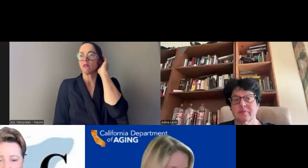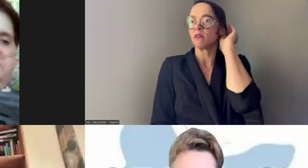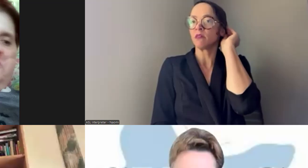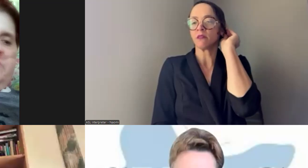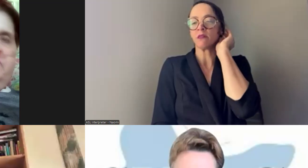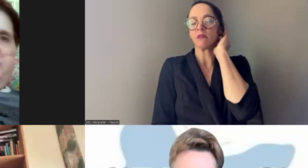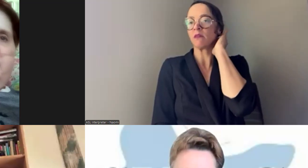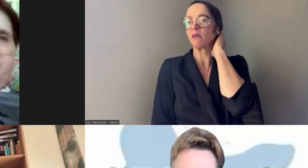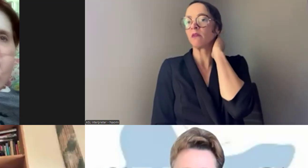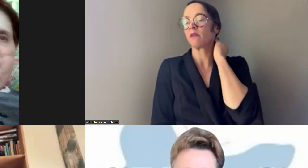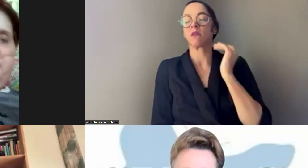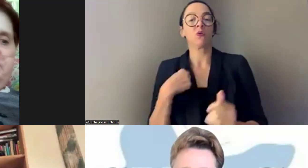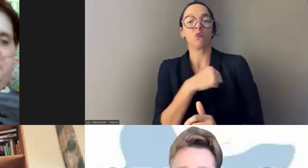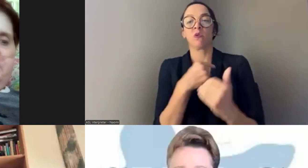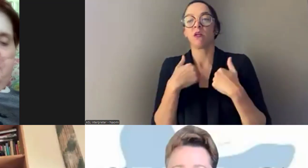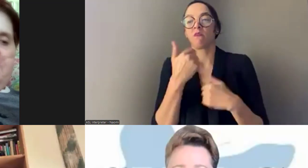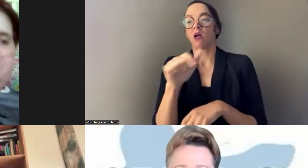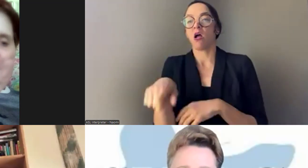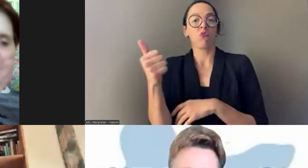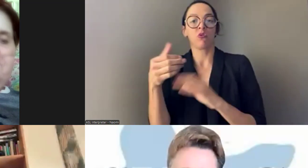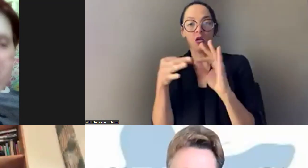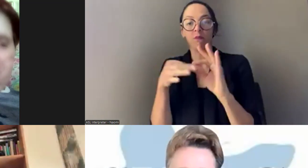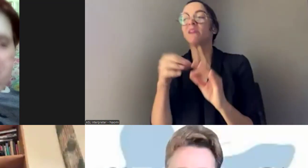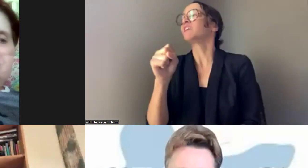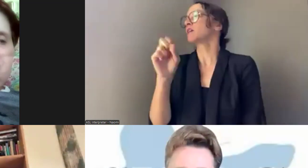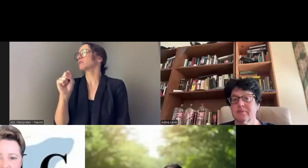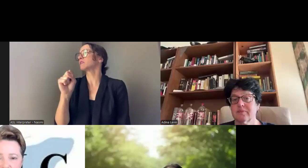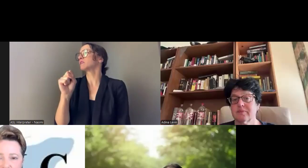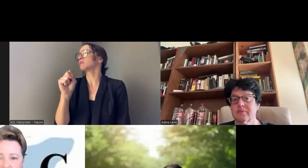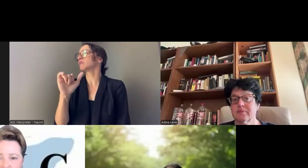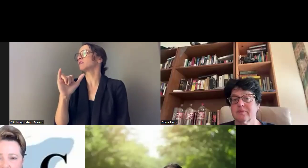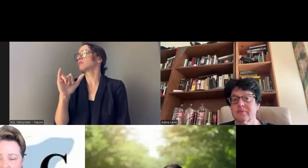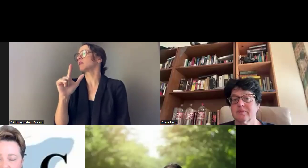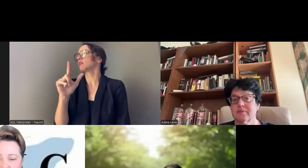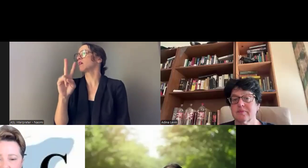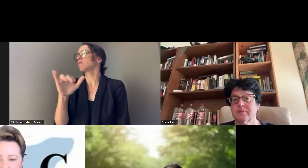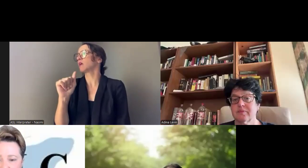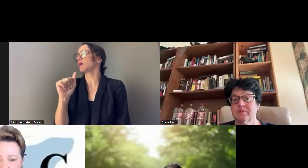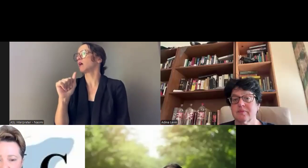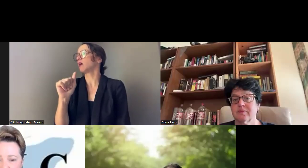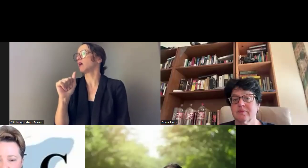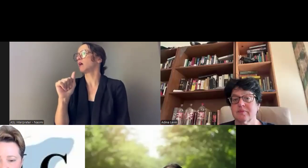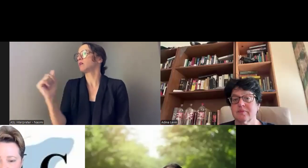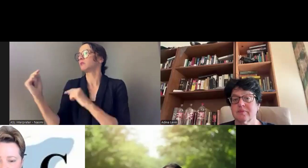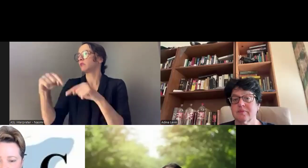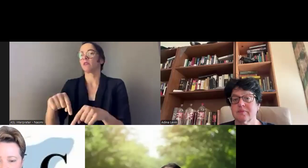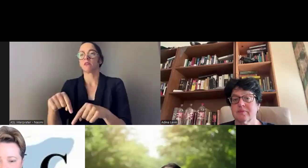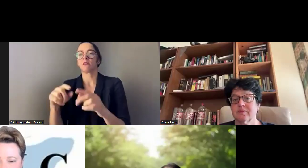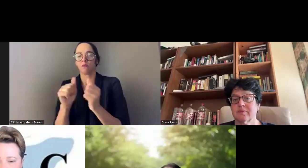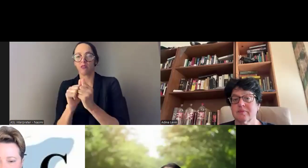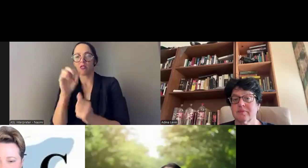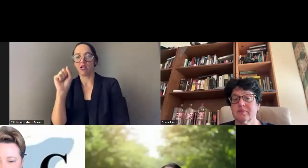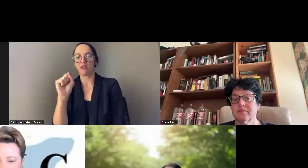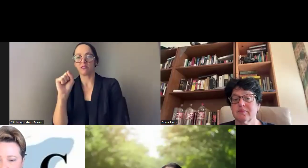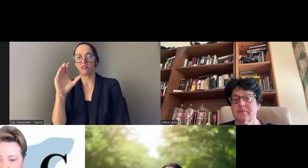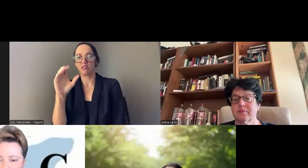any other comments? Yeah, we have Sylvia coming up here with FCSN. Sylvia, go ahead. Hi, this